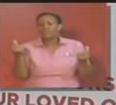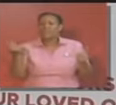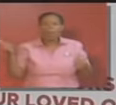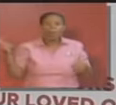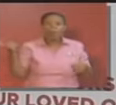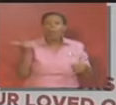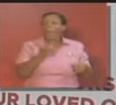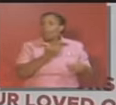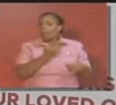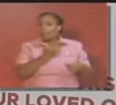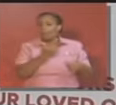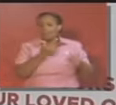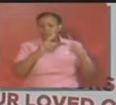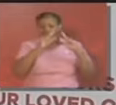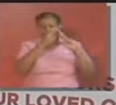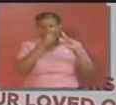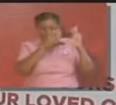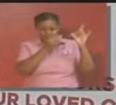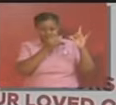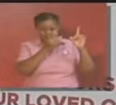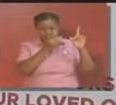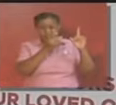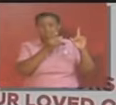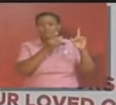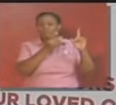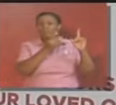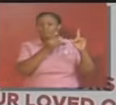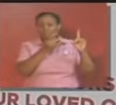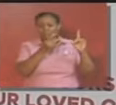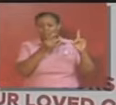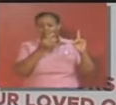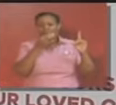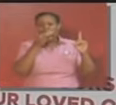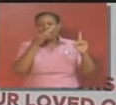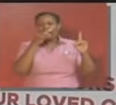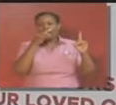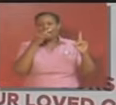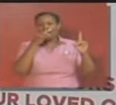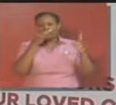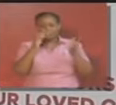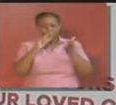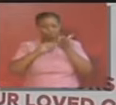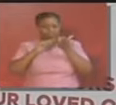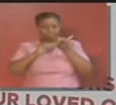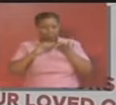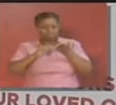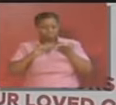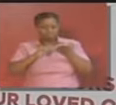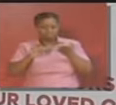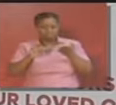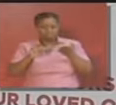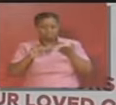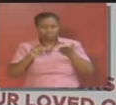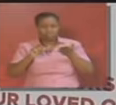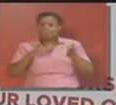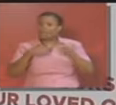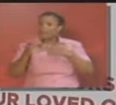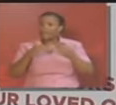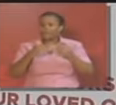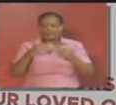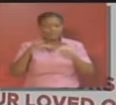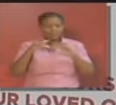contacts of a case, whether these are household or non-household primary contacts, whether they